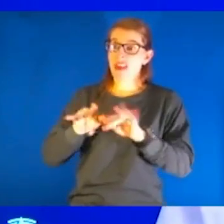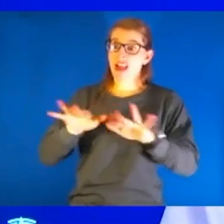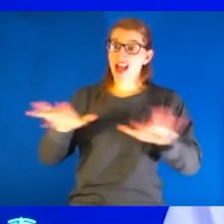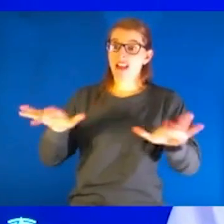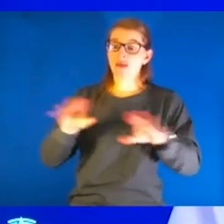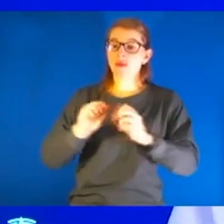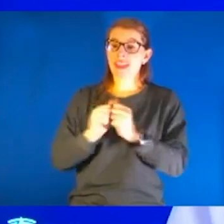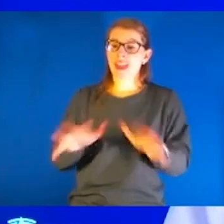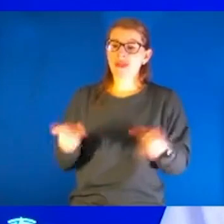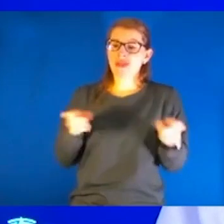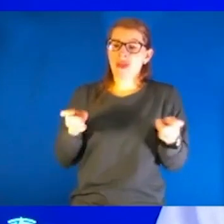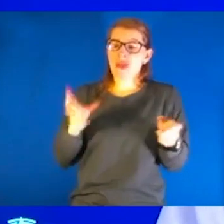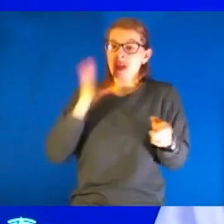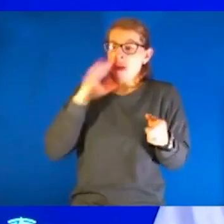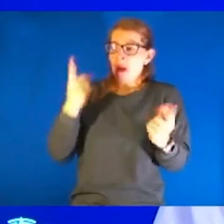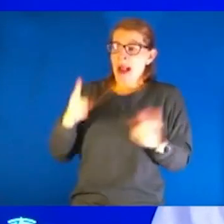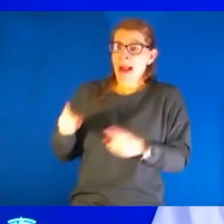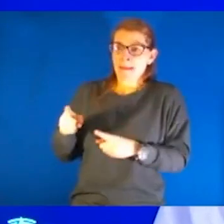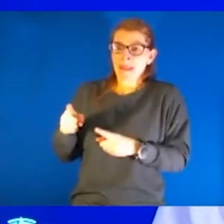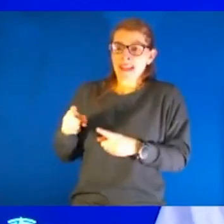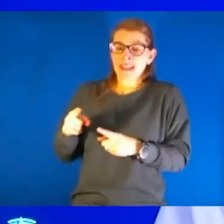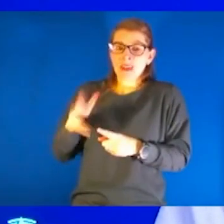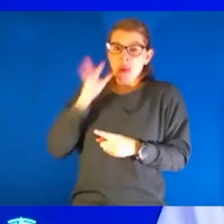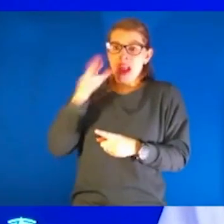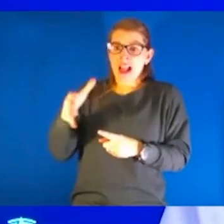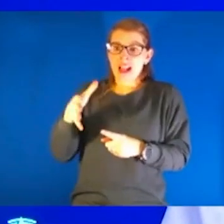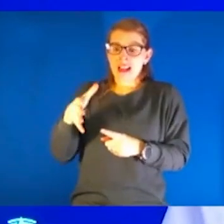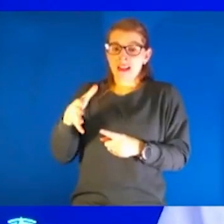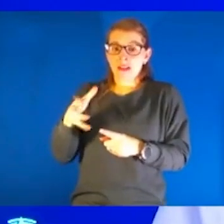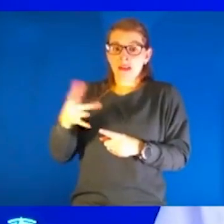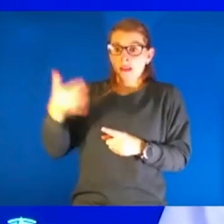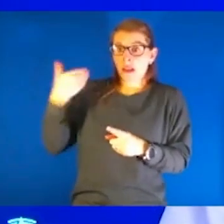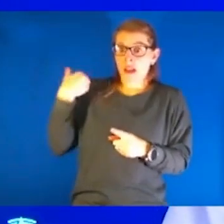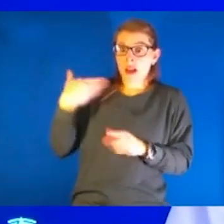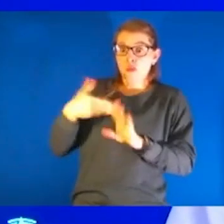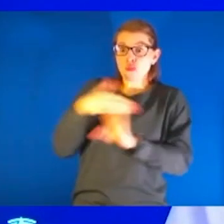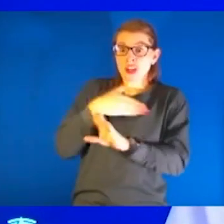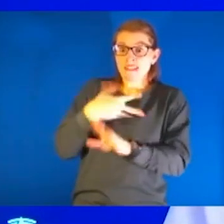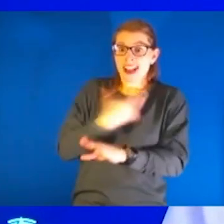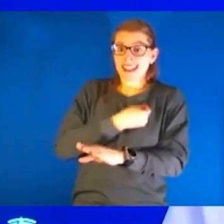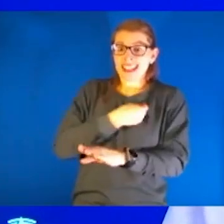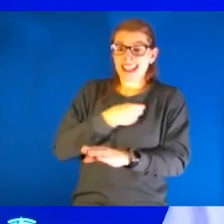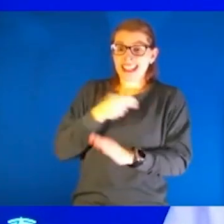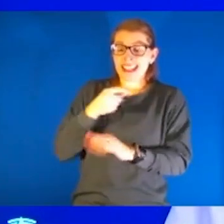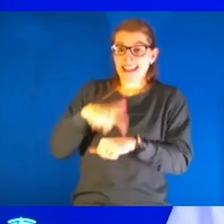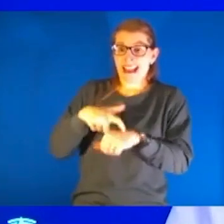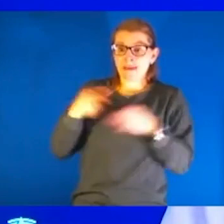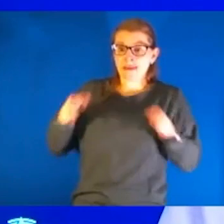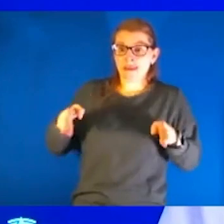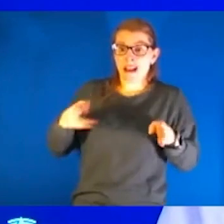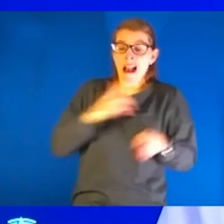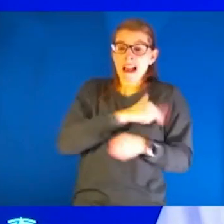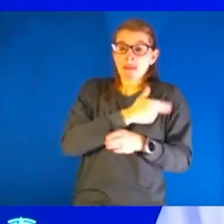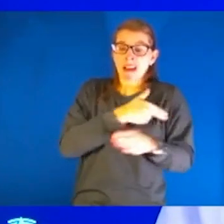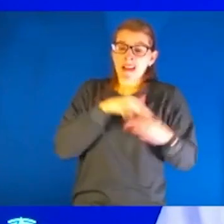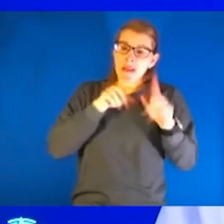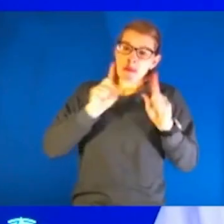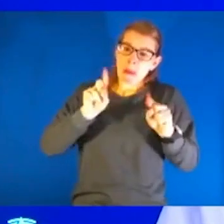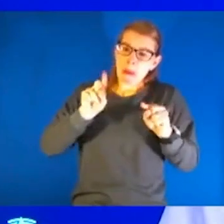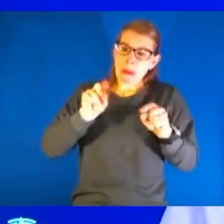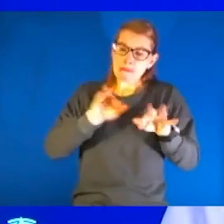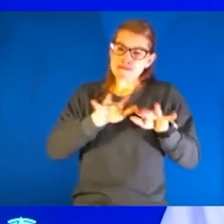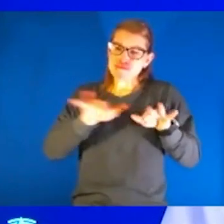happens when that does happen. We have seen what happens in the pre-vaccine era with the hospital capacity and the amount of morbidity